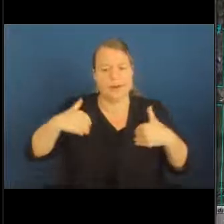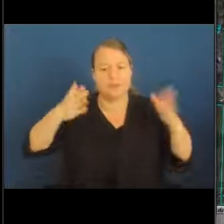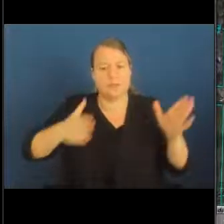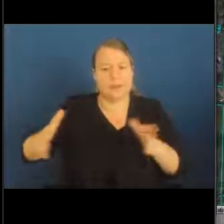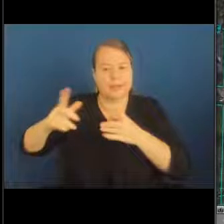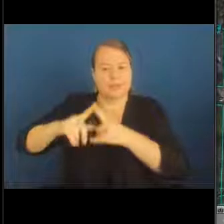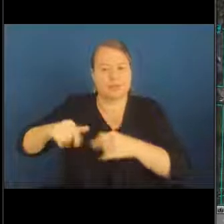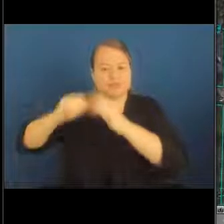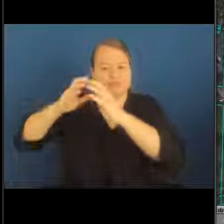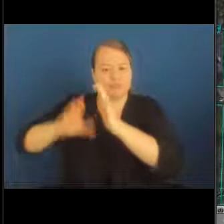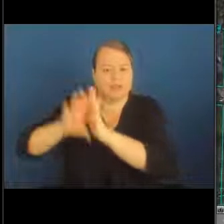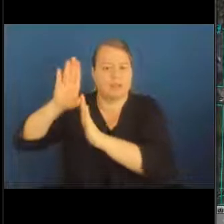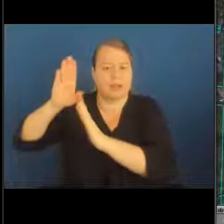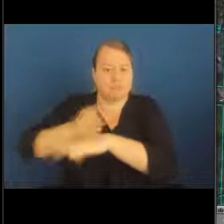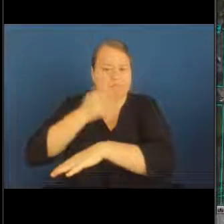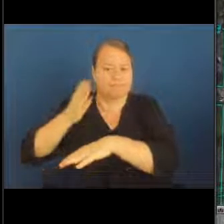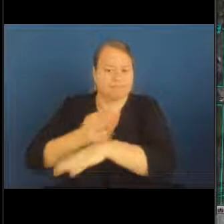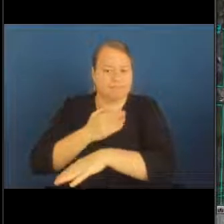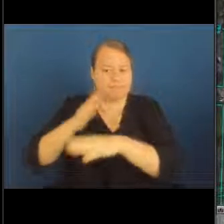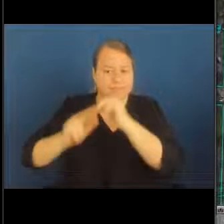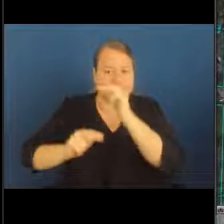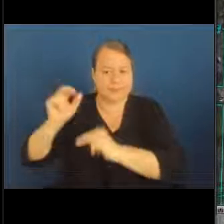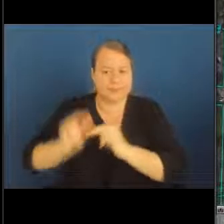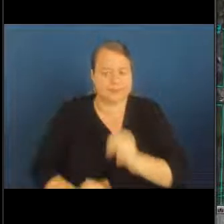those parcels.